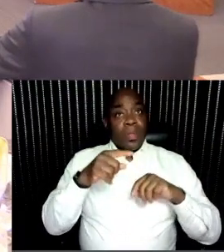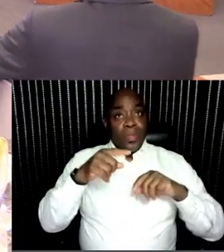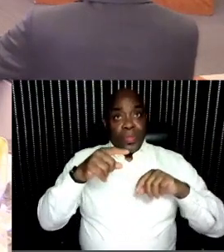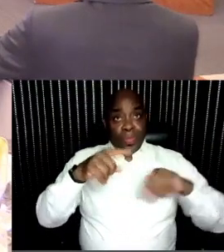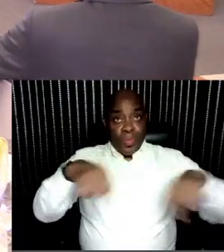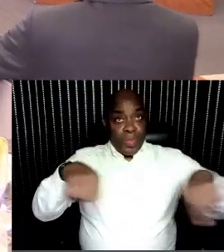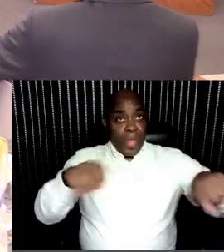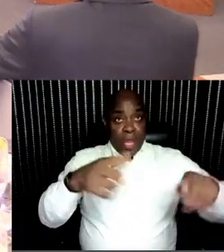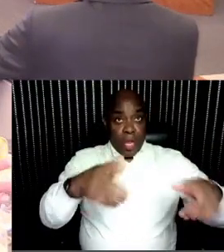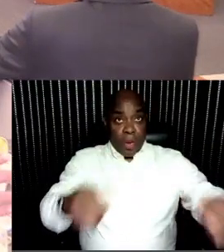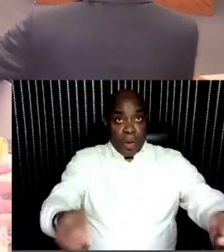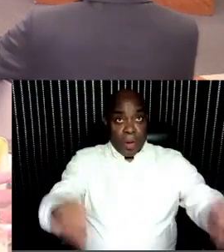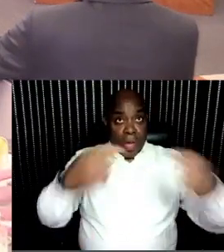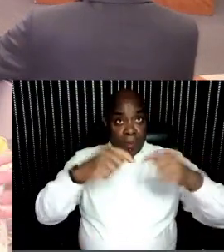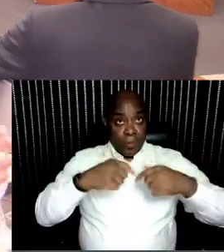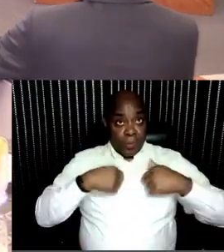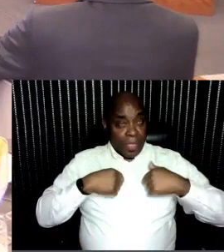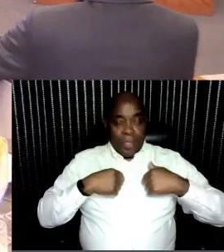are.